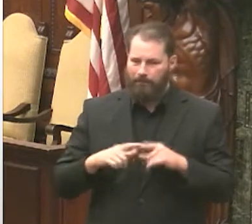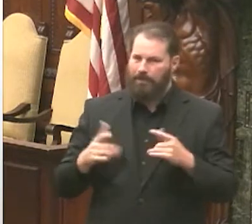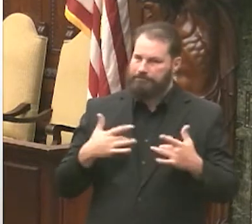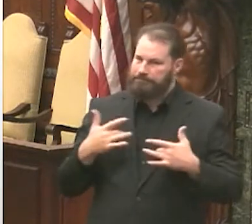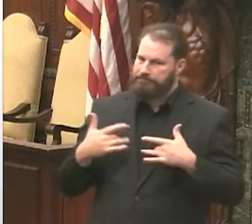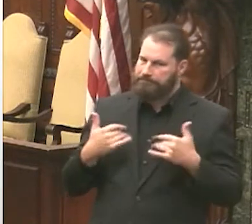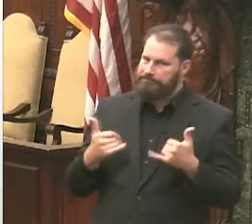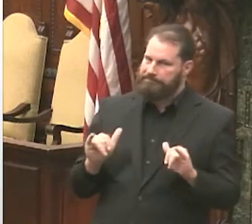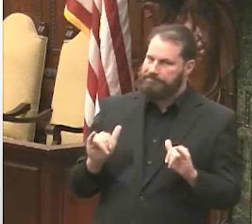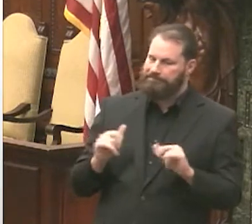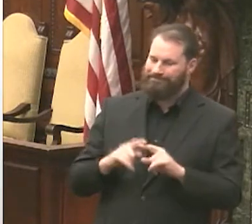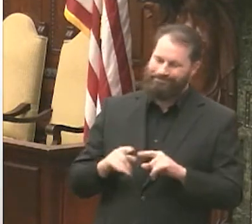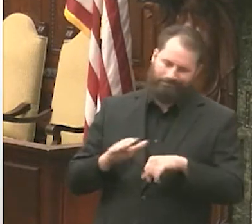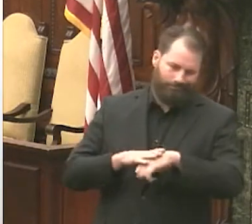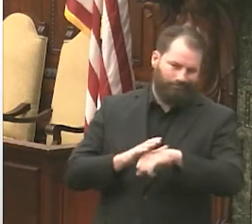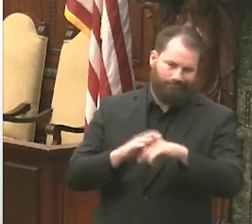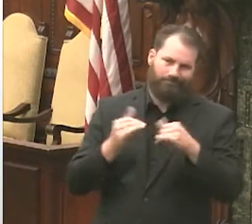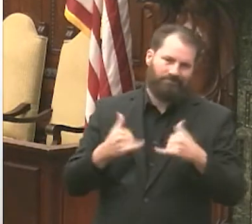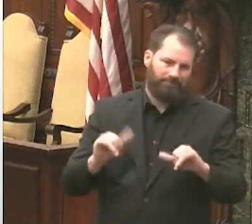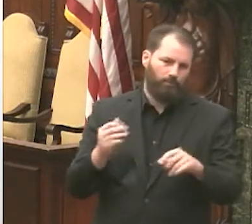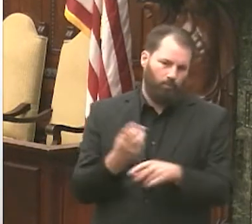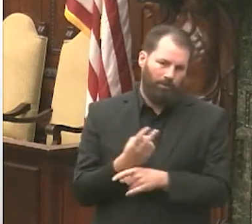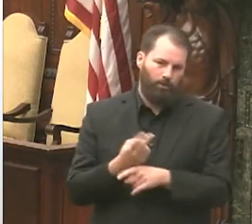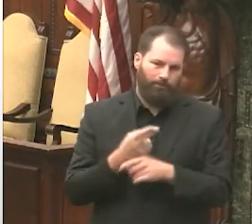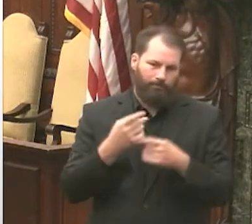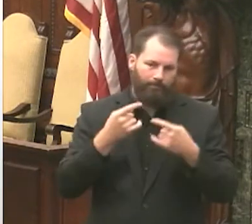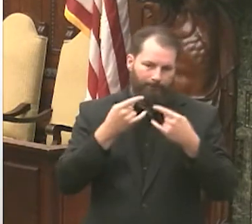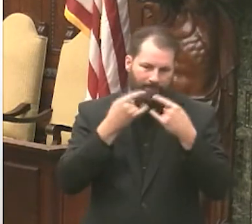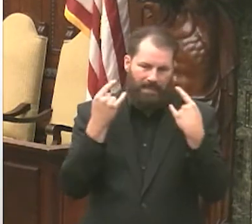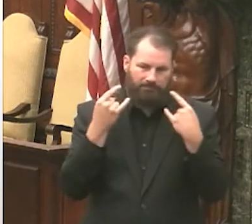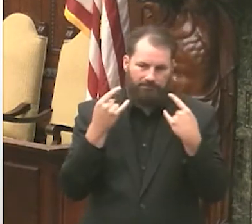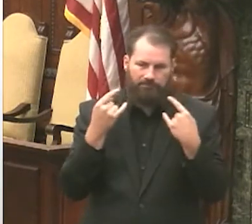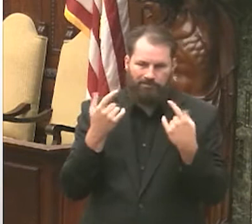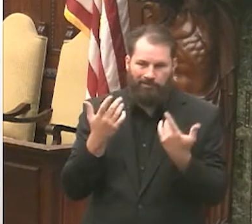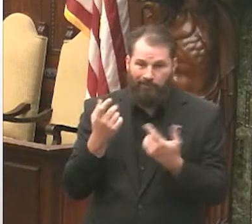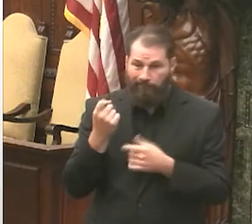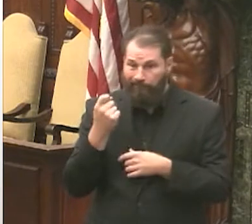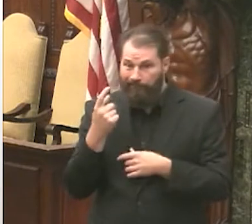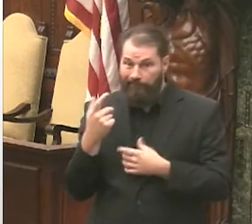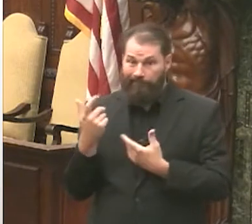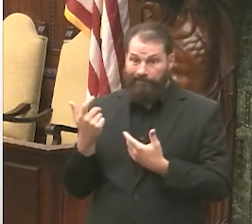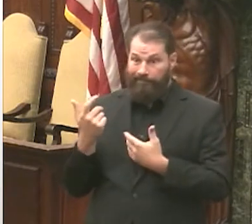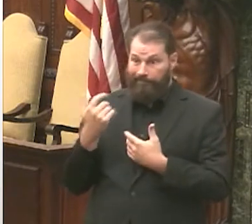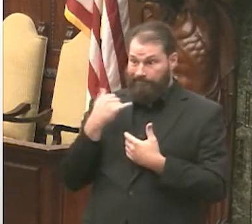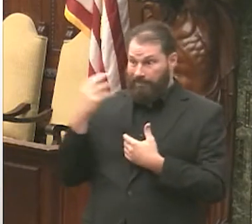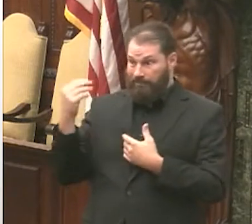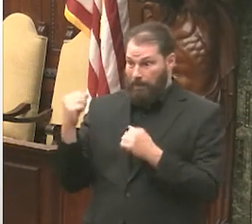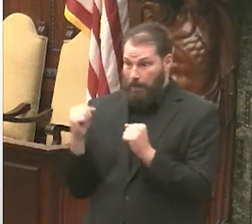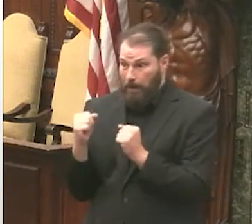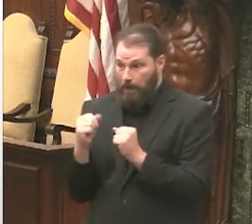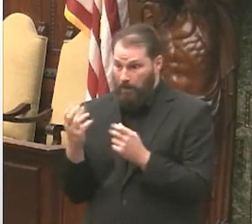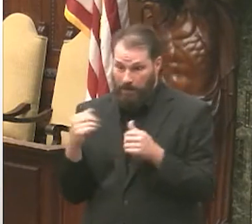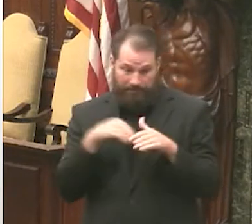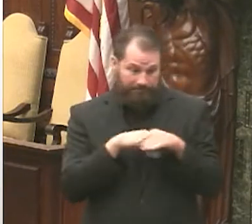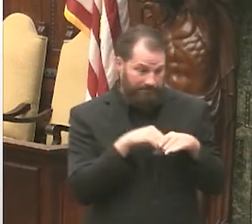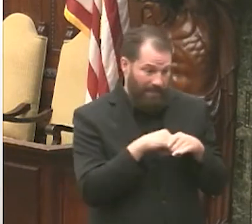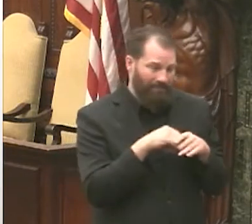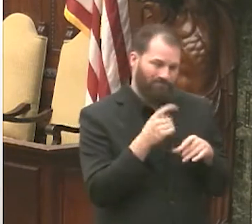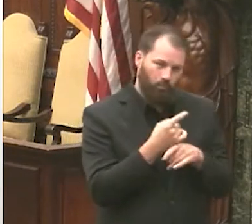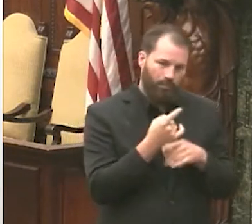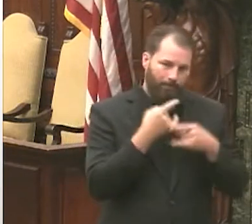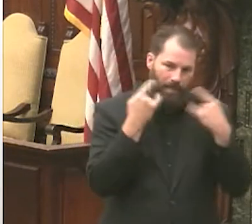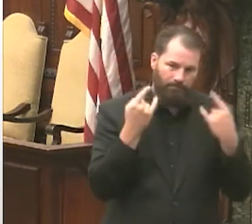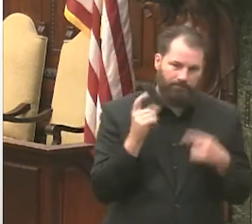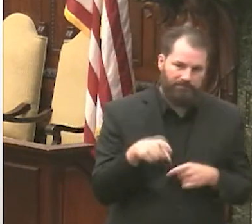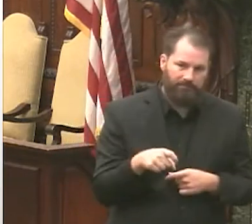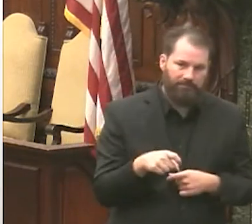especially as the weather gets colder and people move inside. People need to wear masks. When do you need to wear a mask? whenever you're indoors around people other